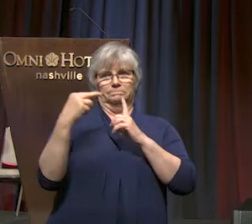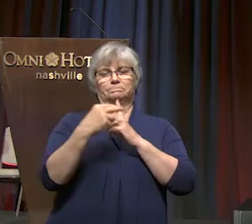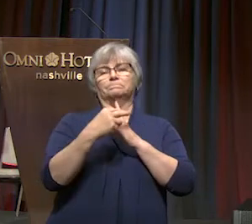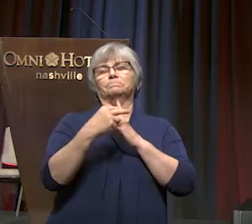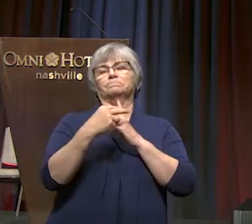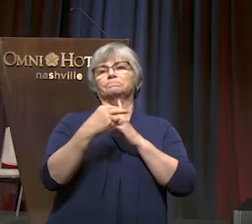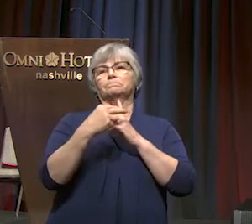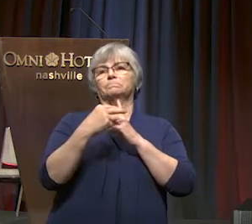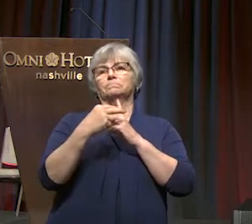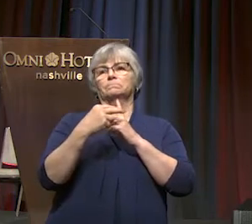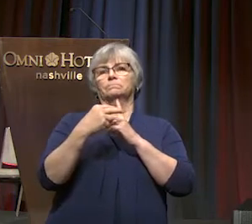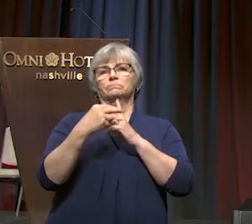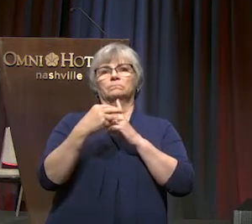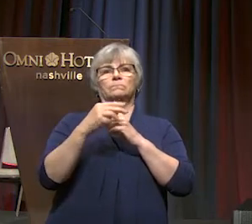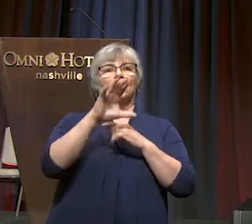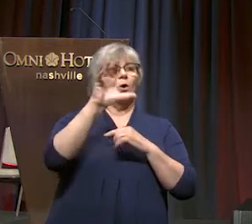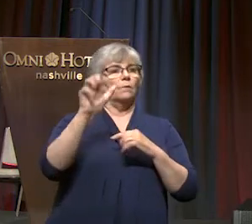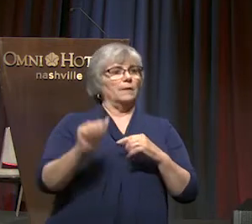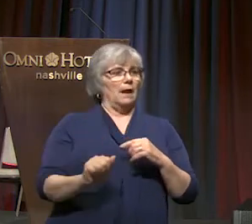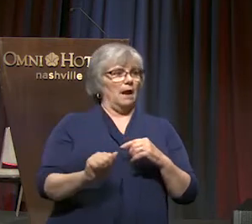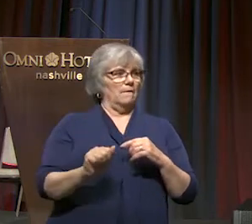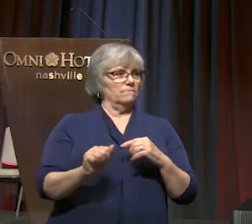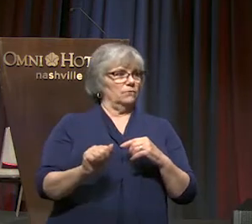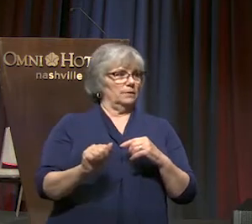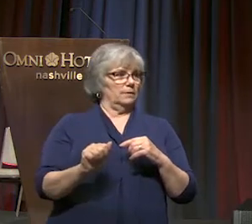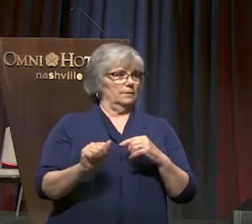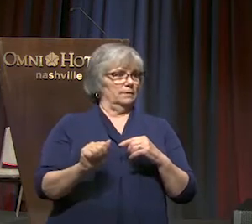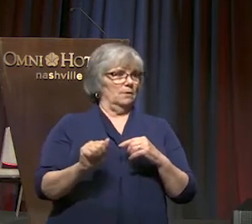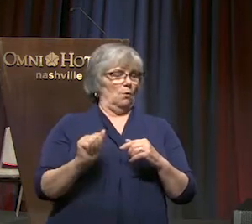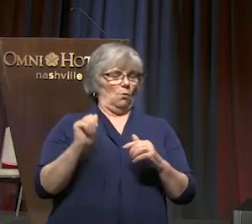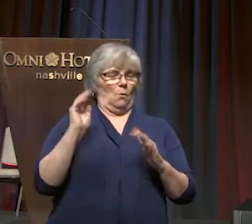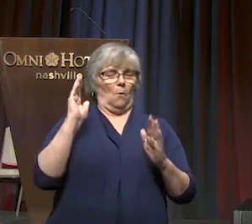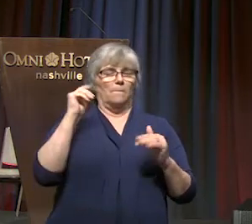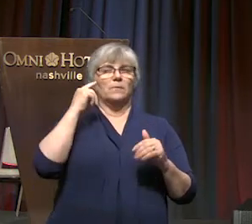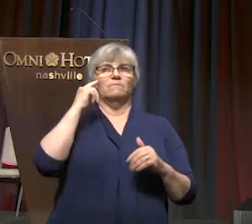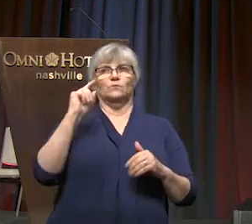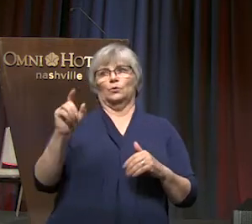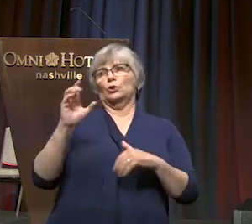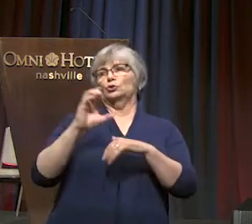on the African hope for the church.